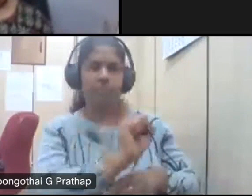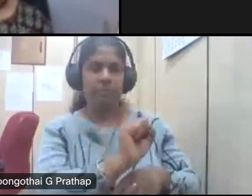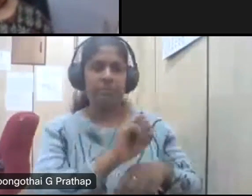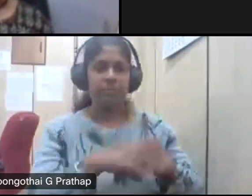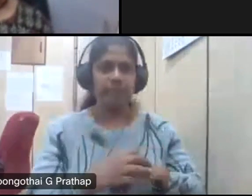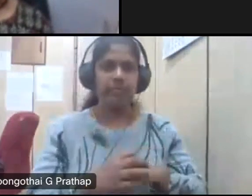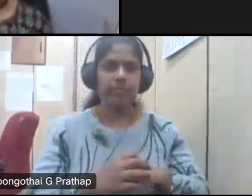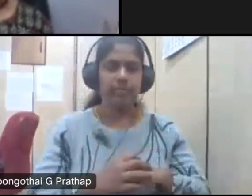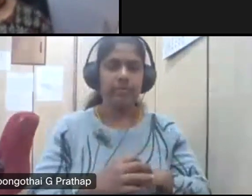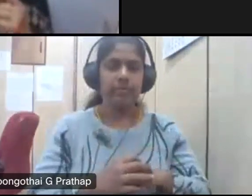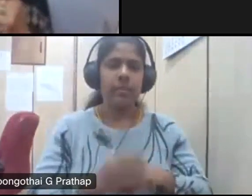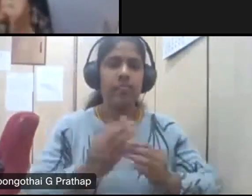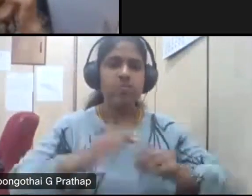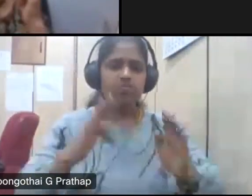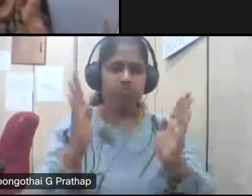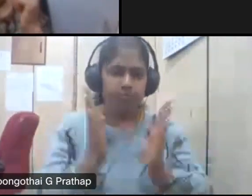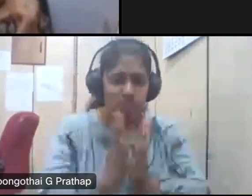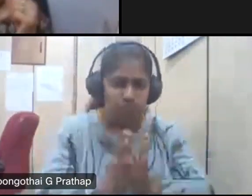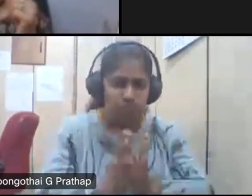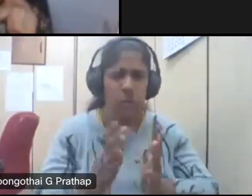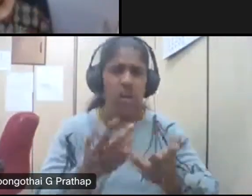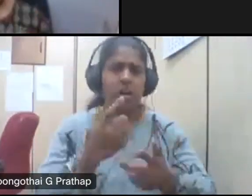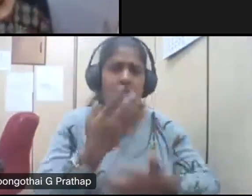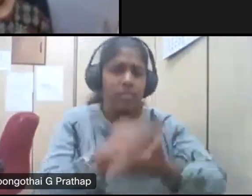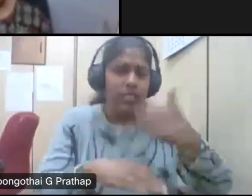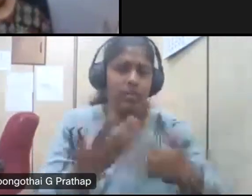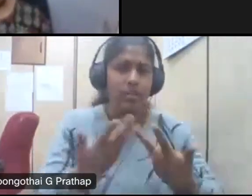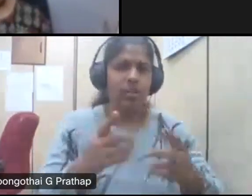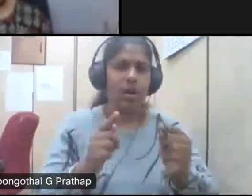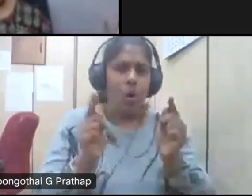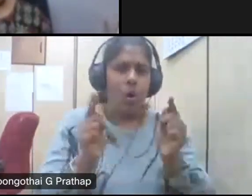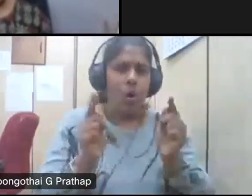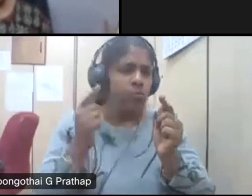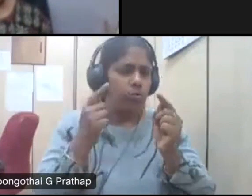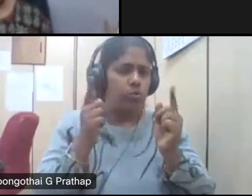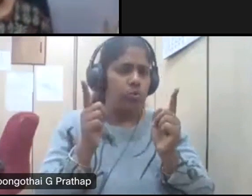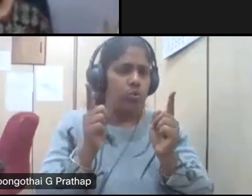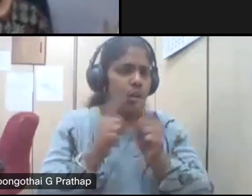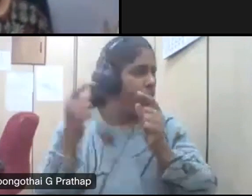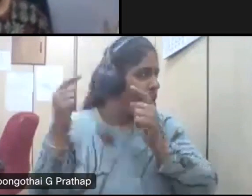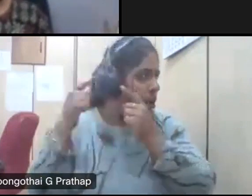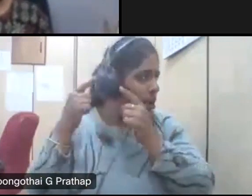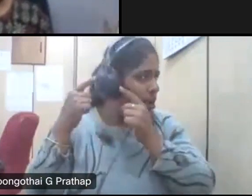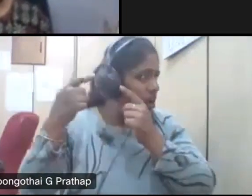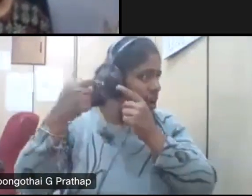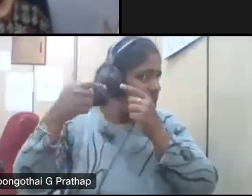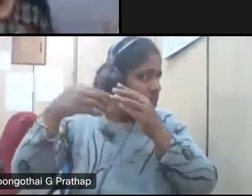Persons with Down syndrome have a short, narrow ear canal, which